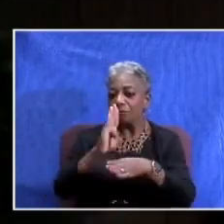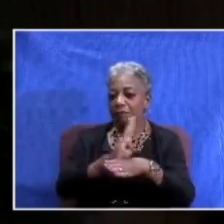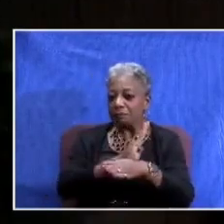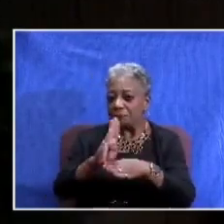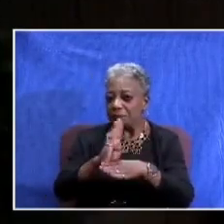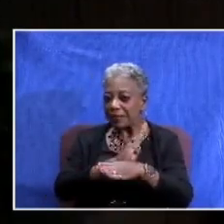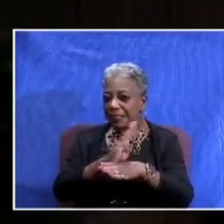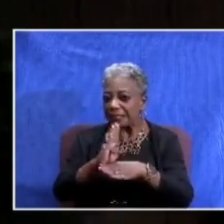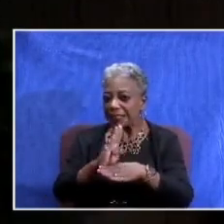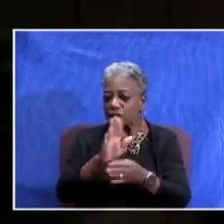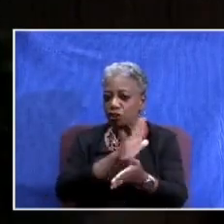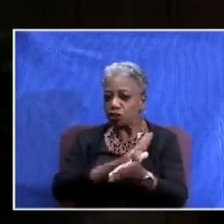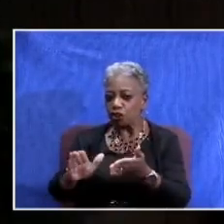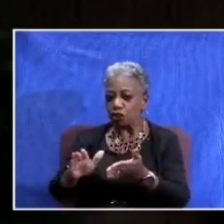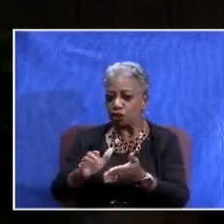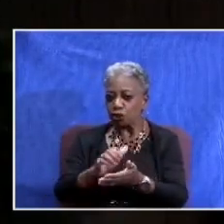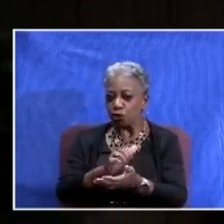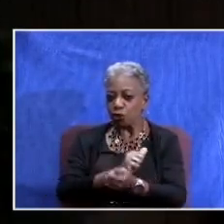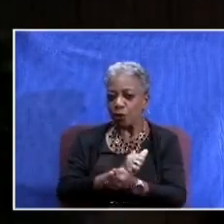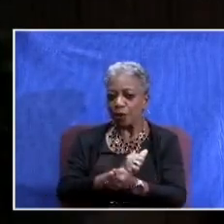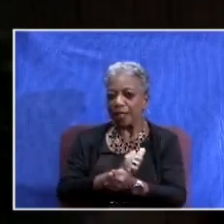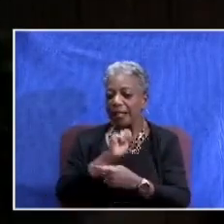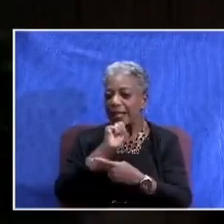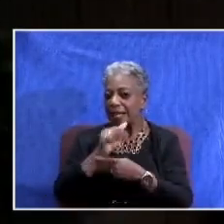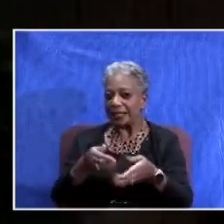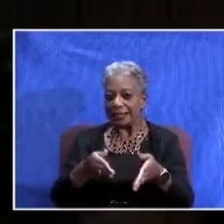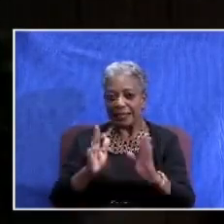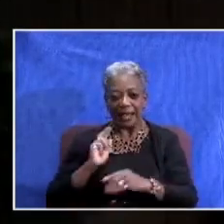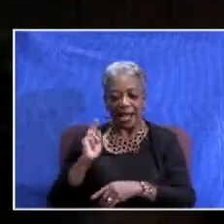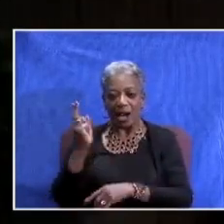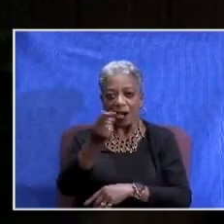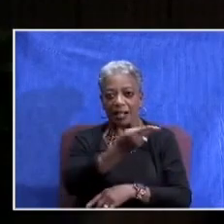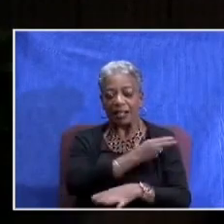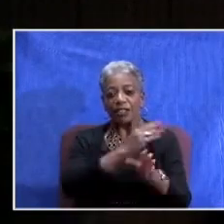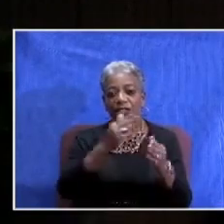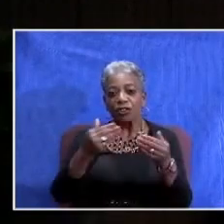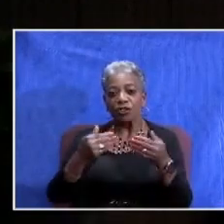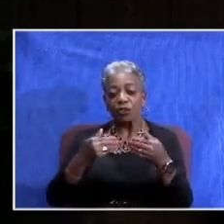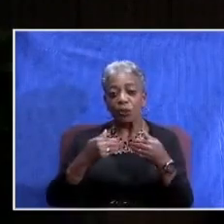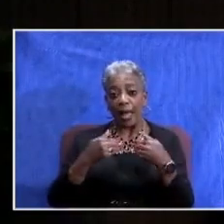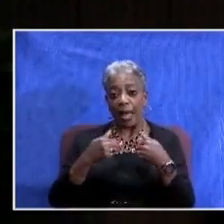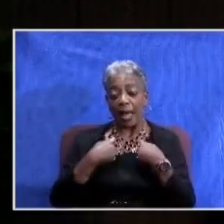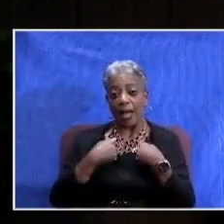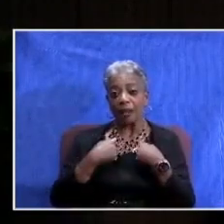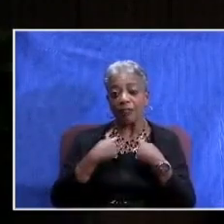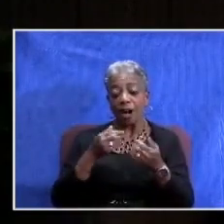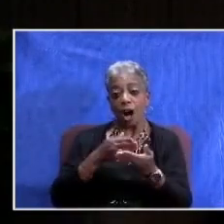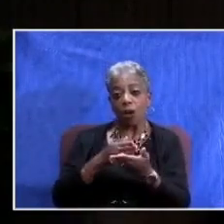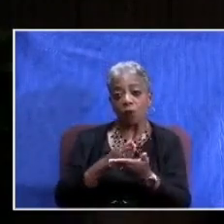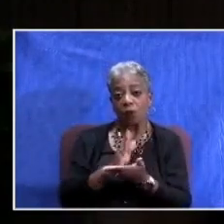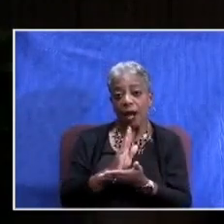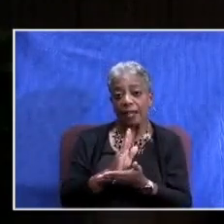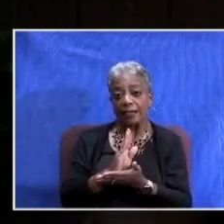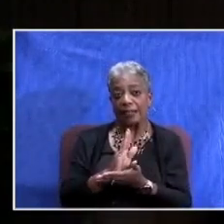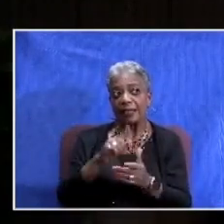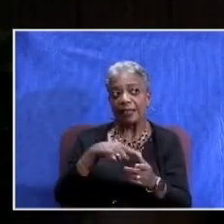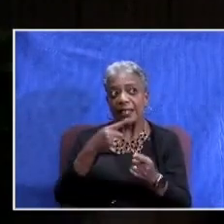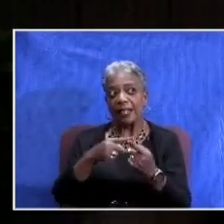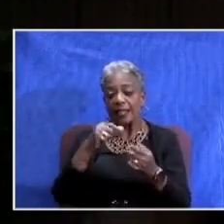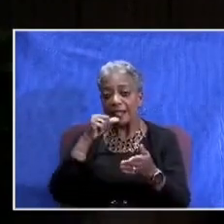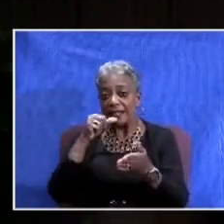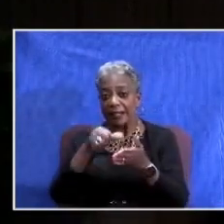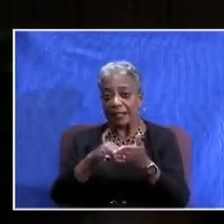and deprived us of wealth. Hallelujah. S, slavery.